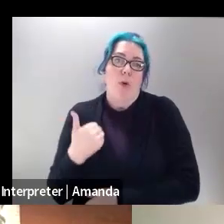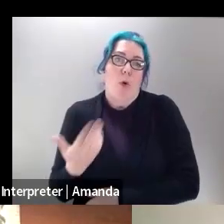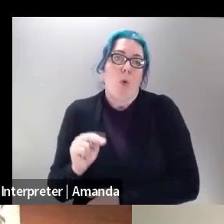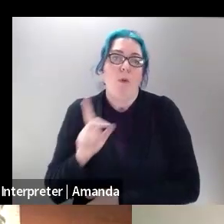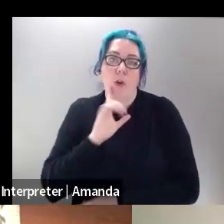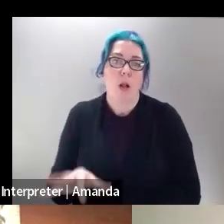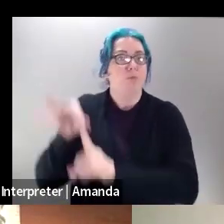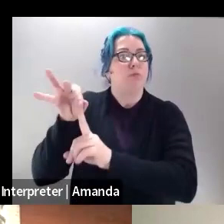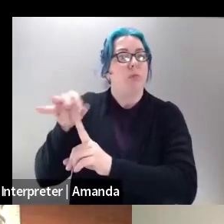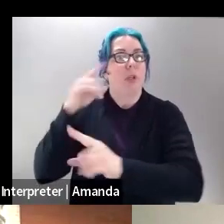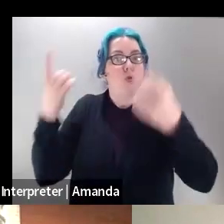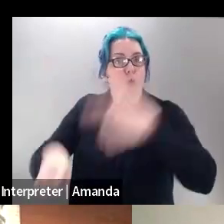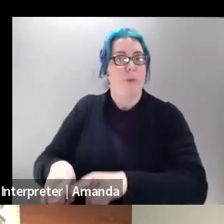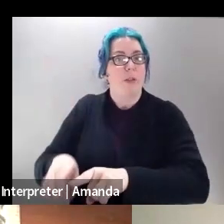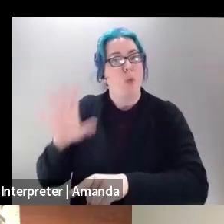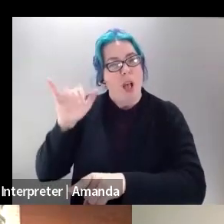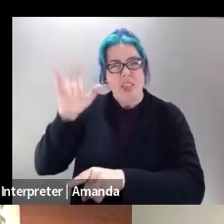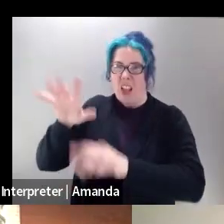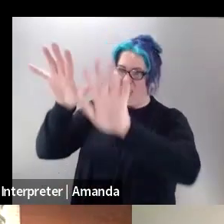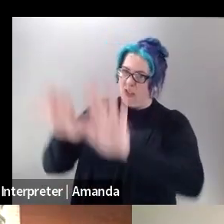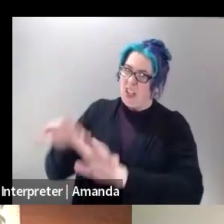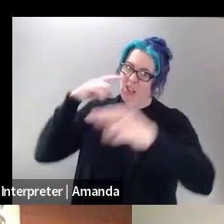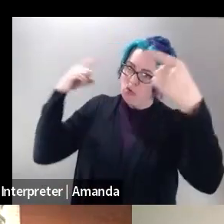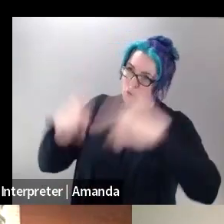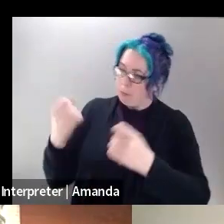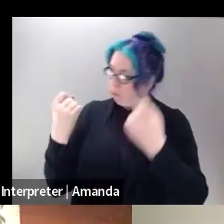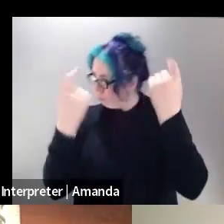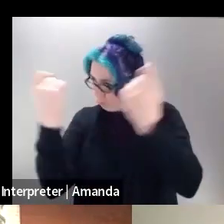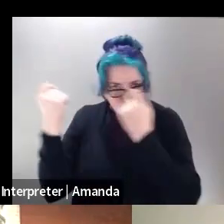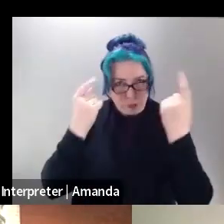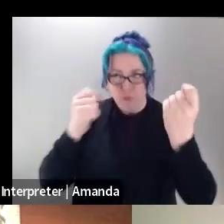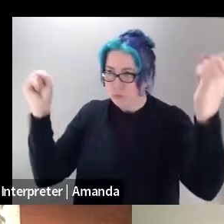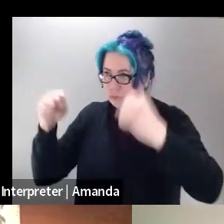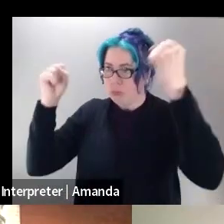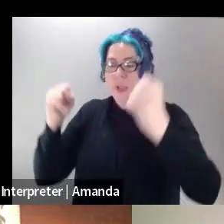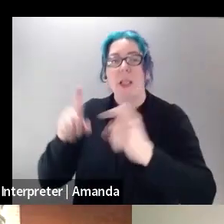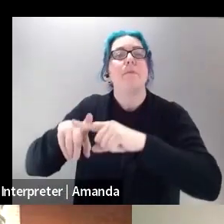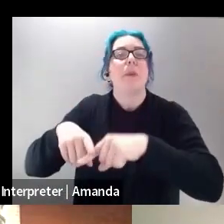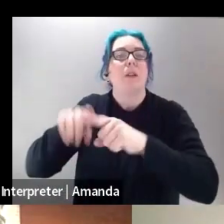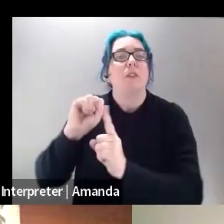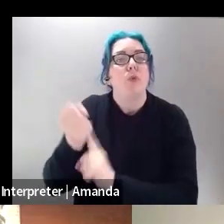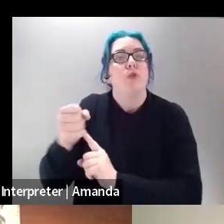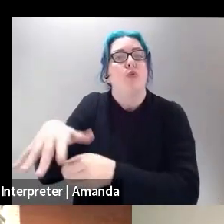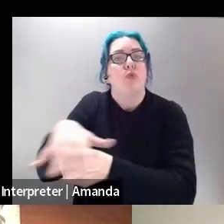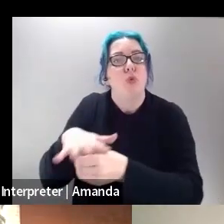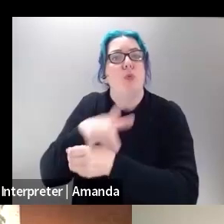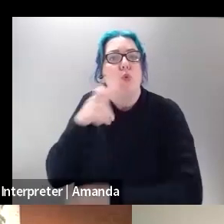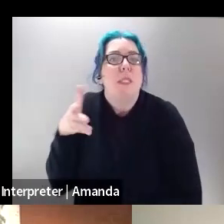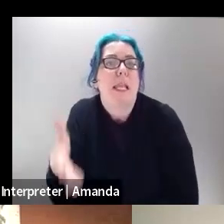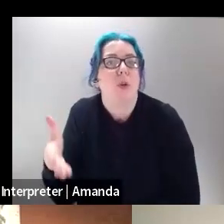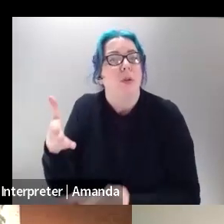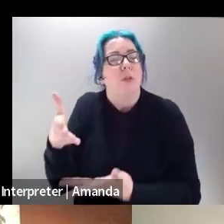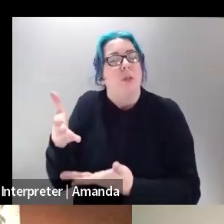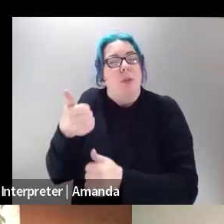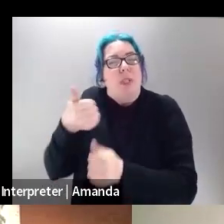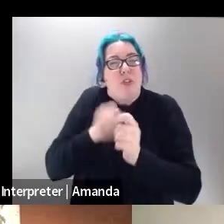it and reflect the specific circumstances of the project. Still, for simplicity's sake,